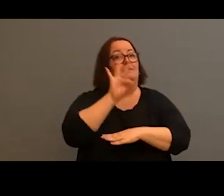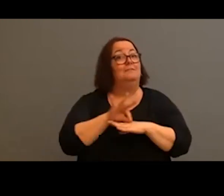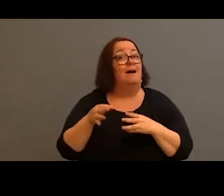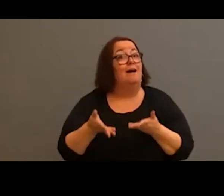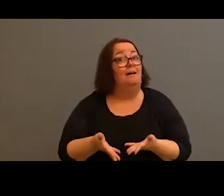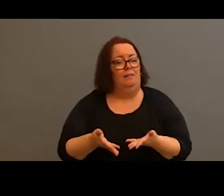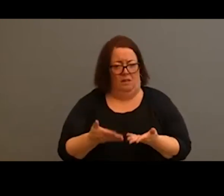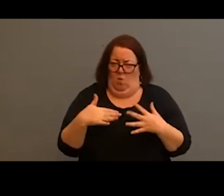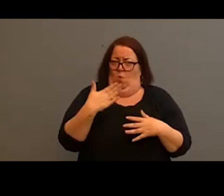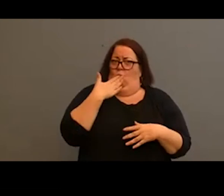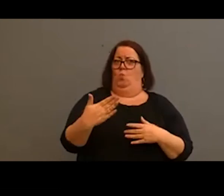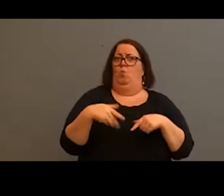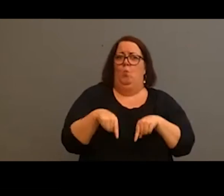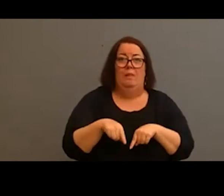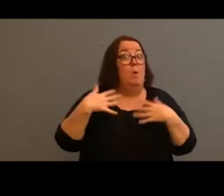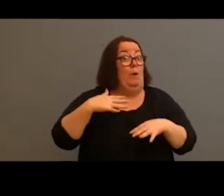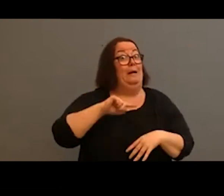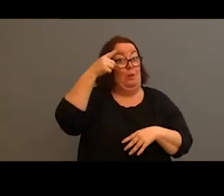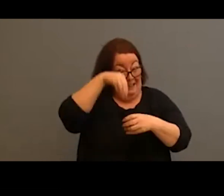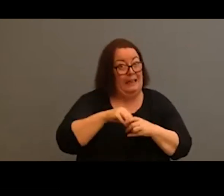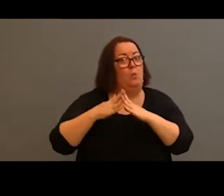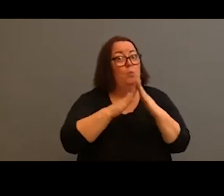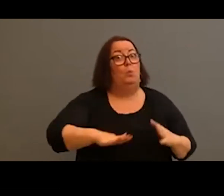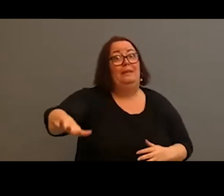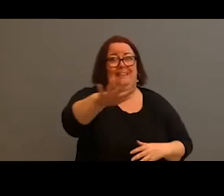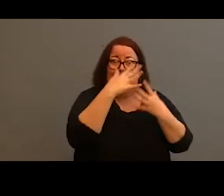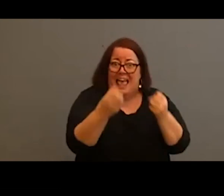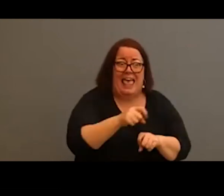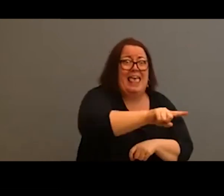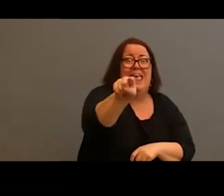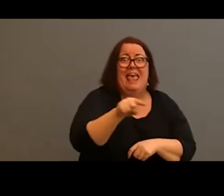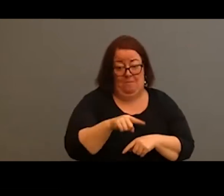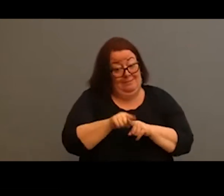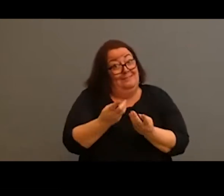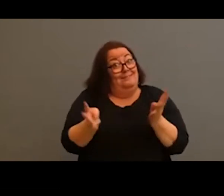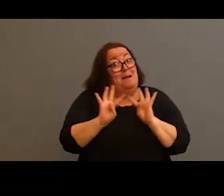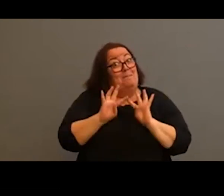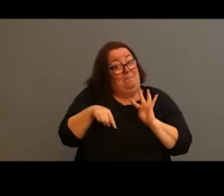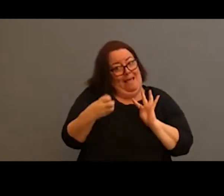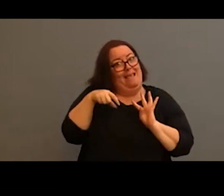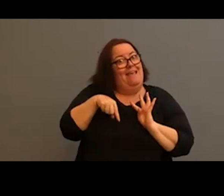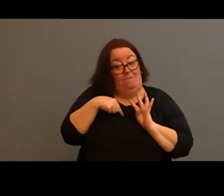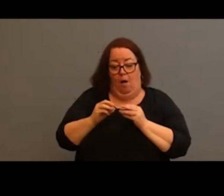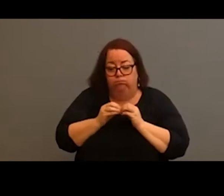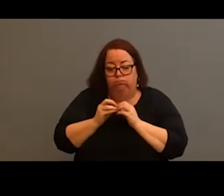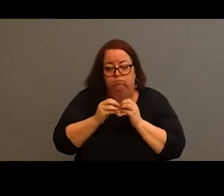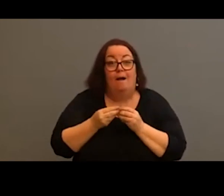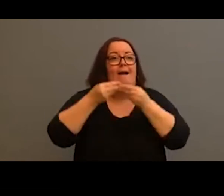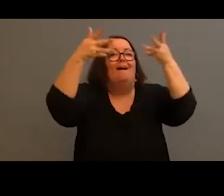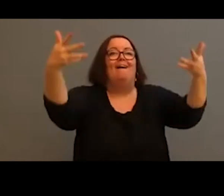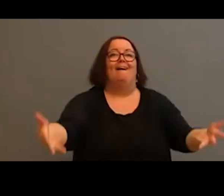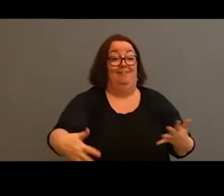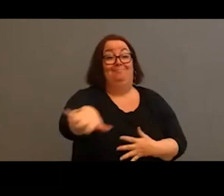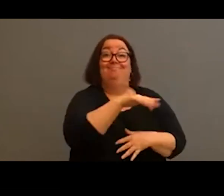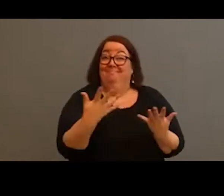and cooperate at all levels to get universal design on the agenda in all aspects of society.